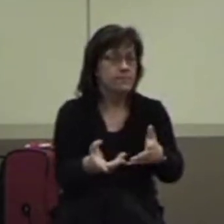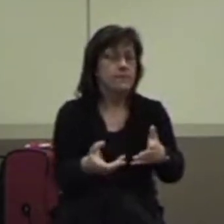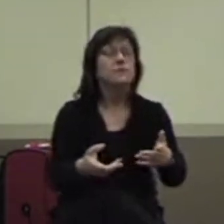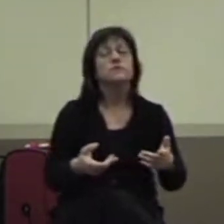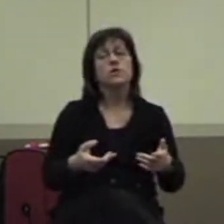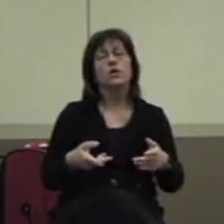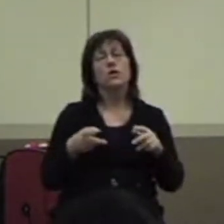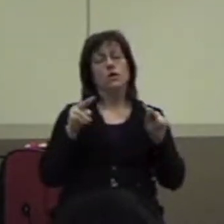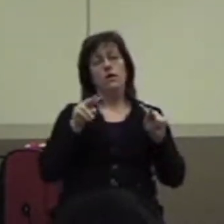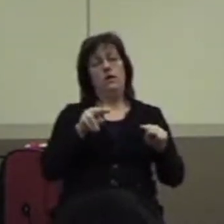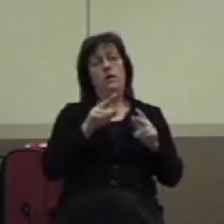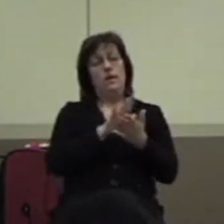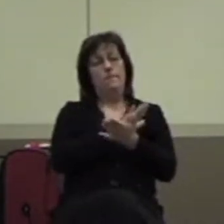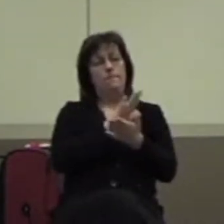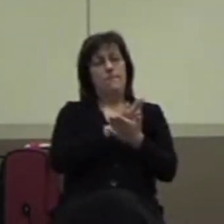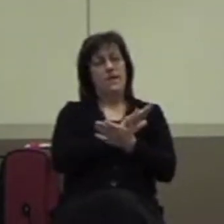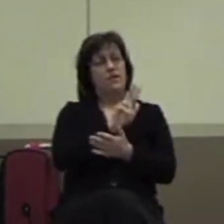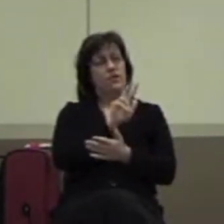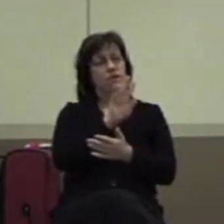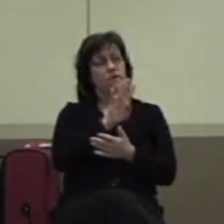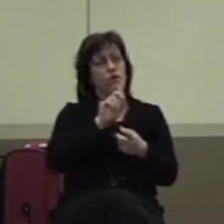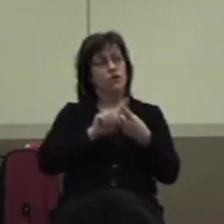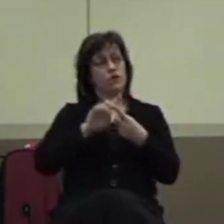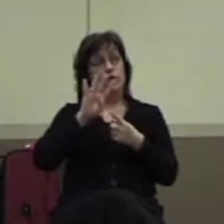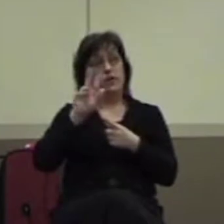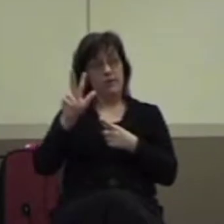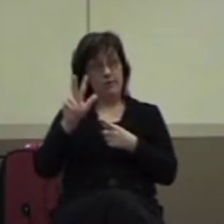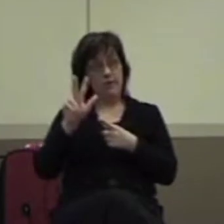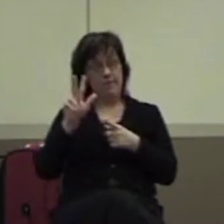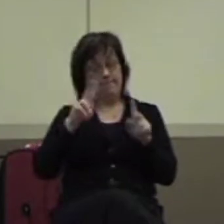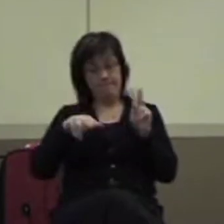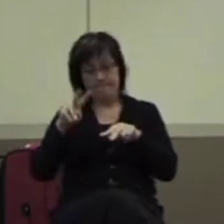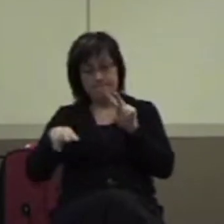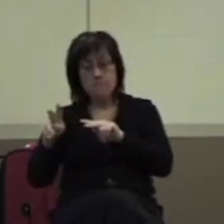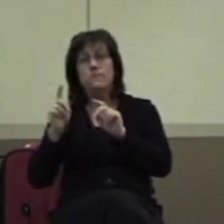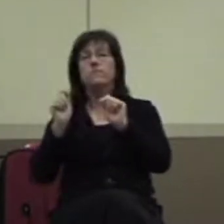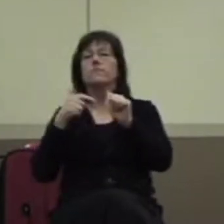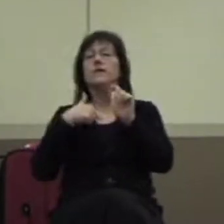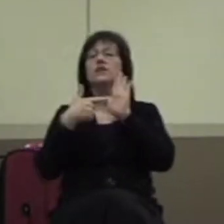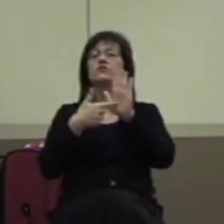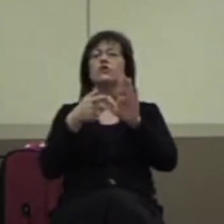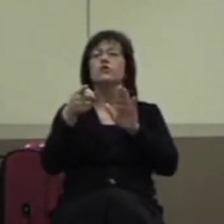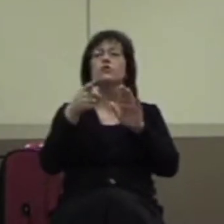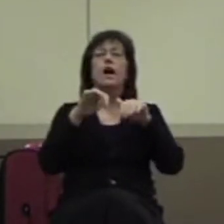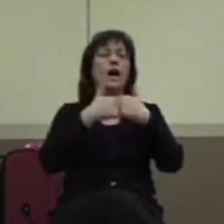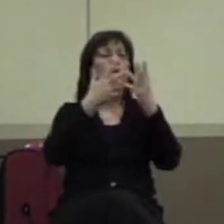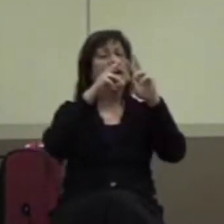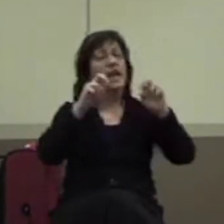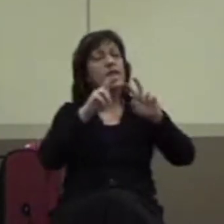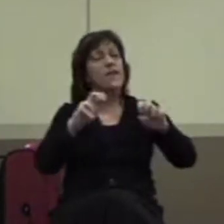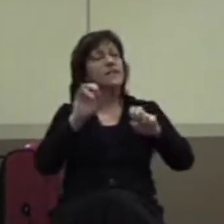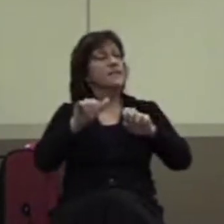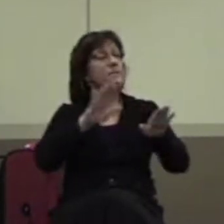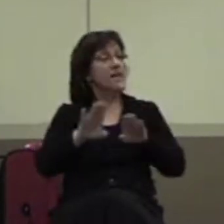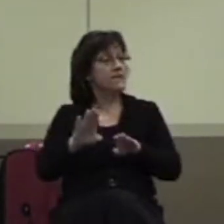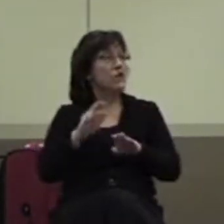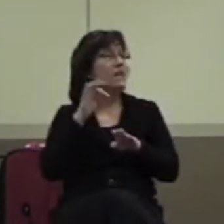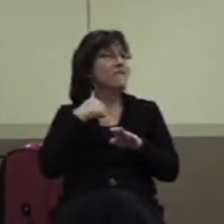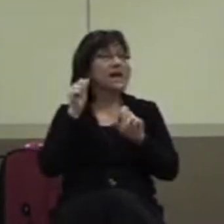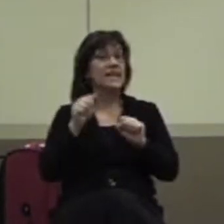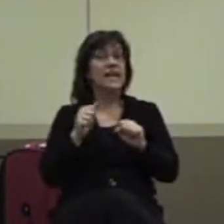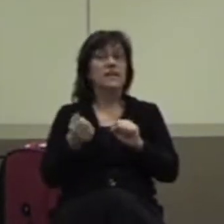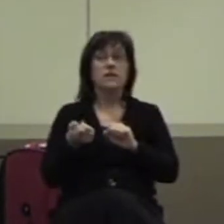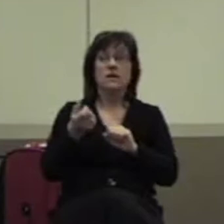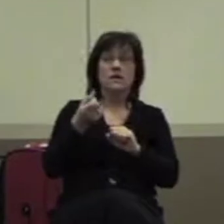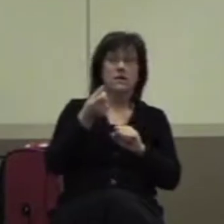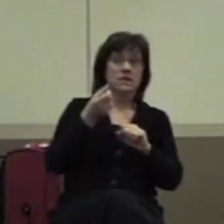you look at pages 34 through 43, and then quickly I'm going to show you how we analyze this behavior. And then if I